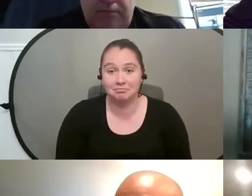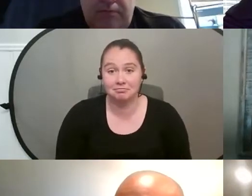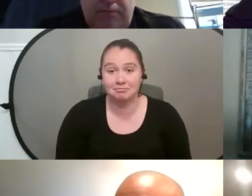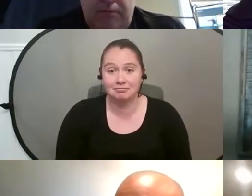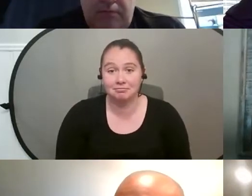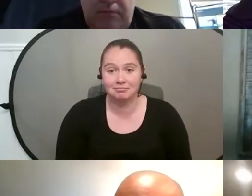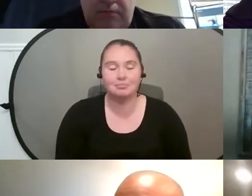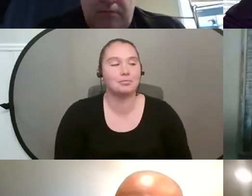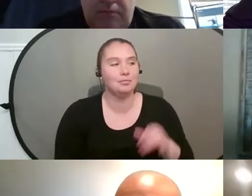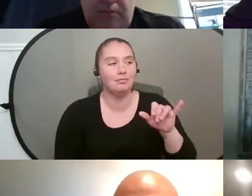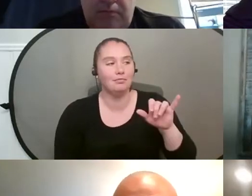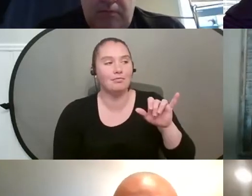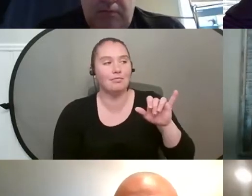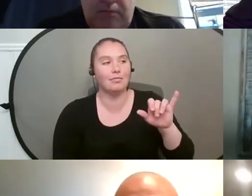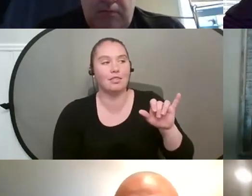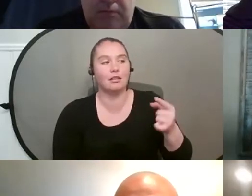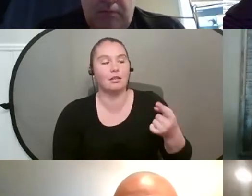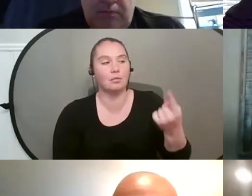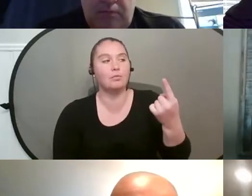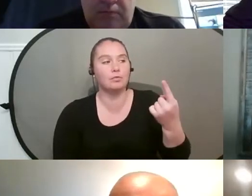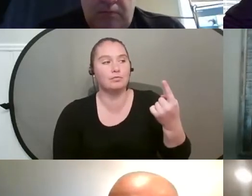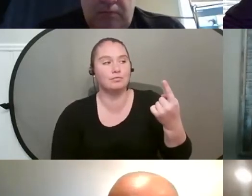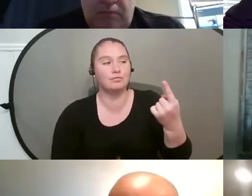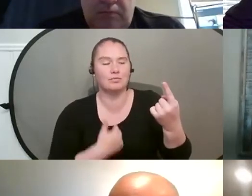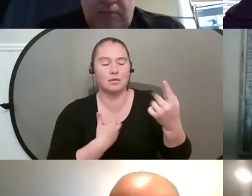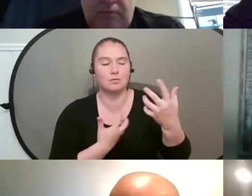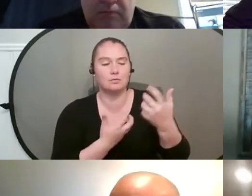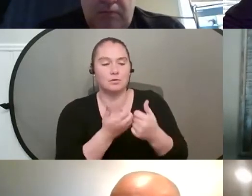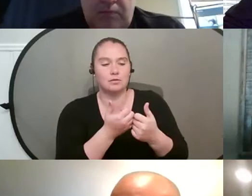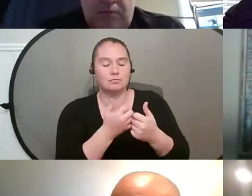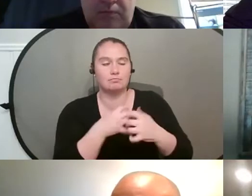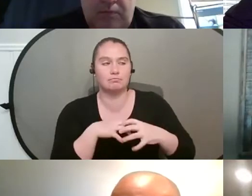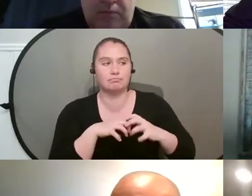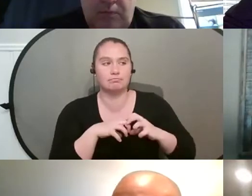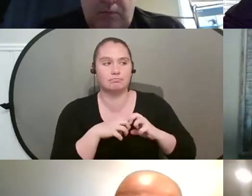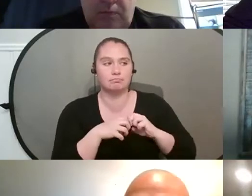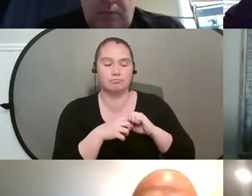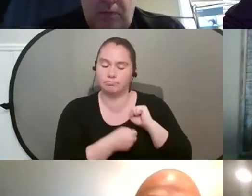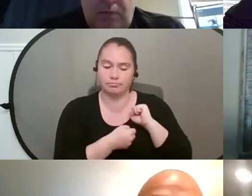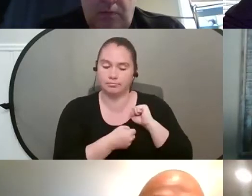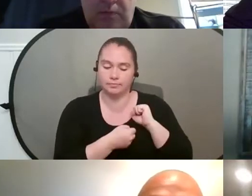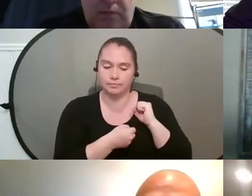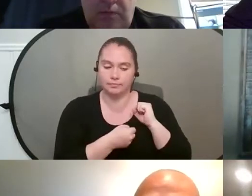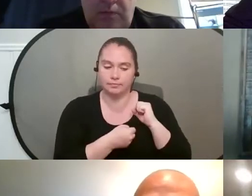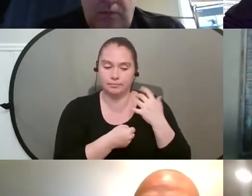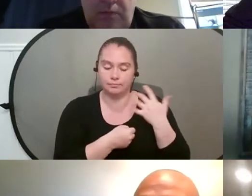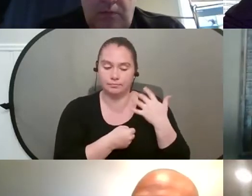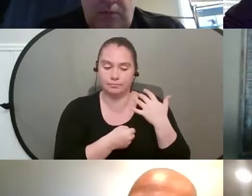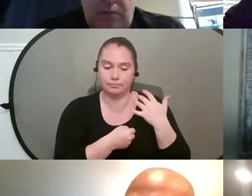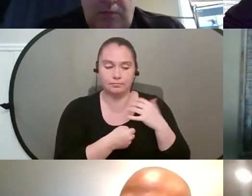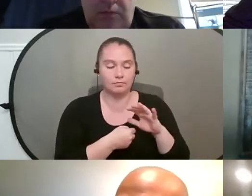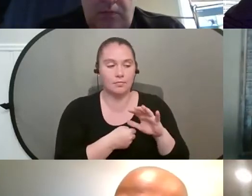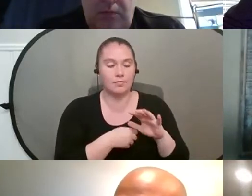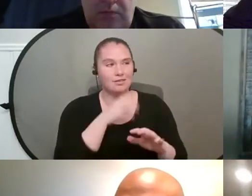That's the one I was most kind of torn on, is when you talk about closing,